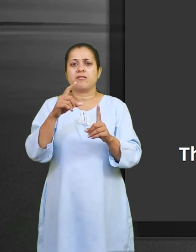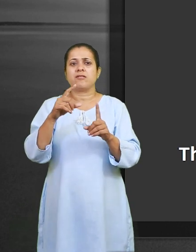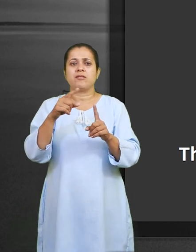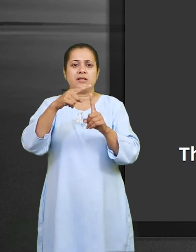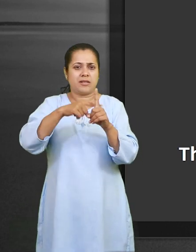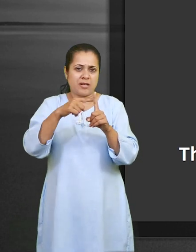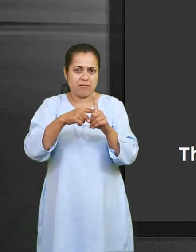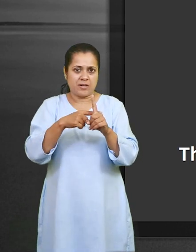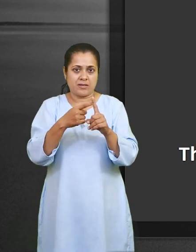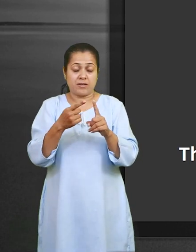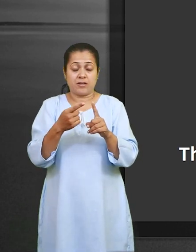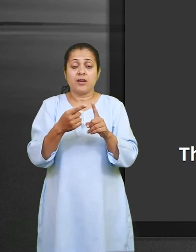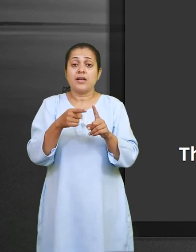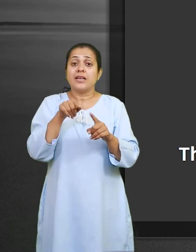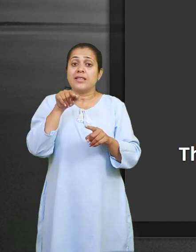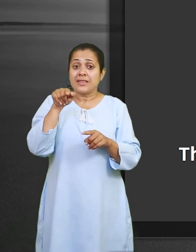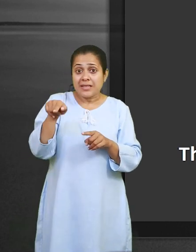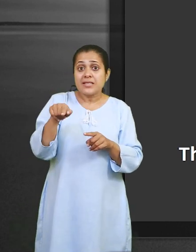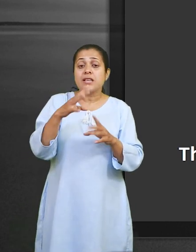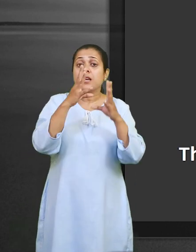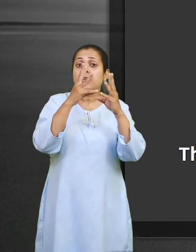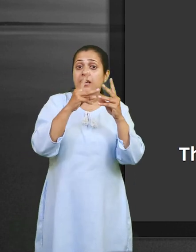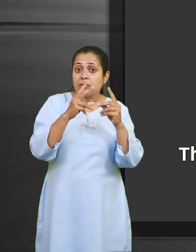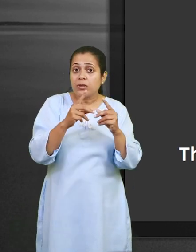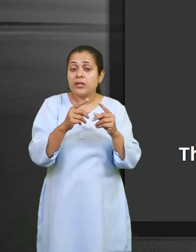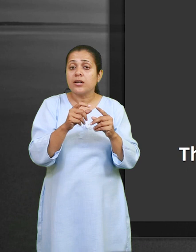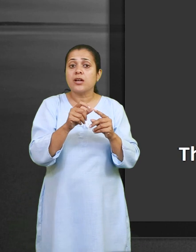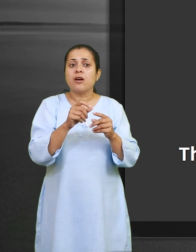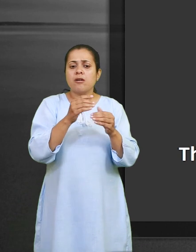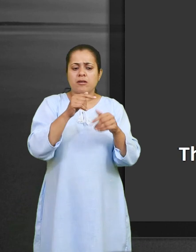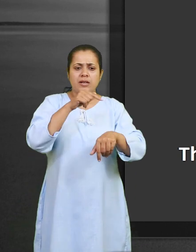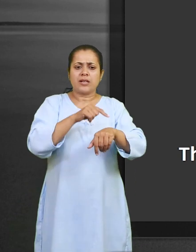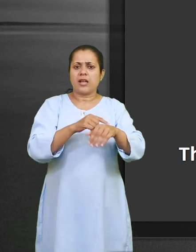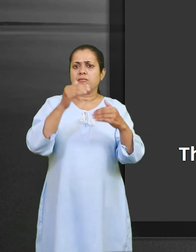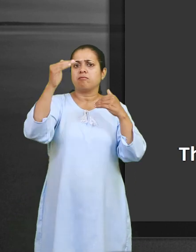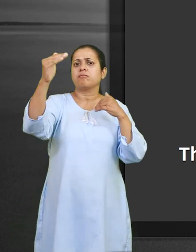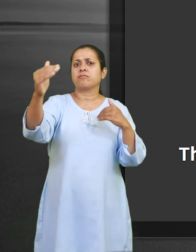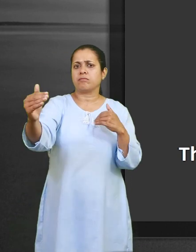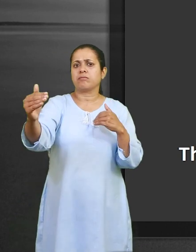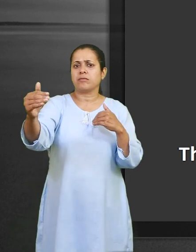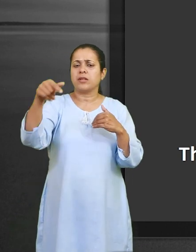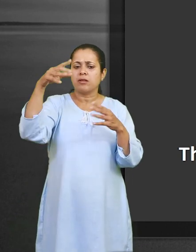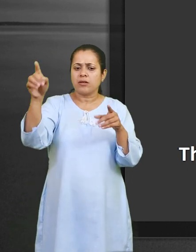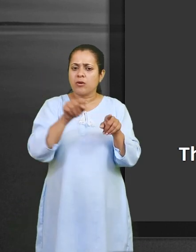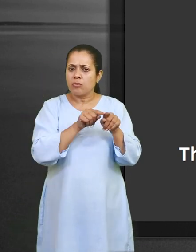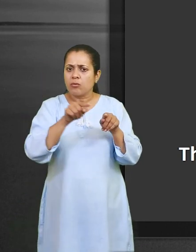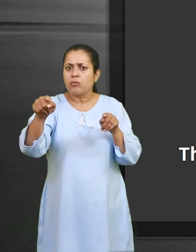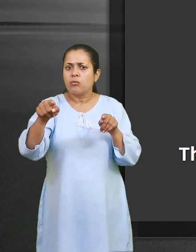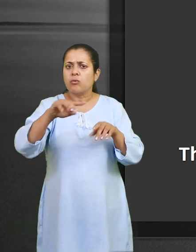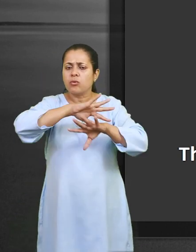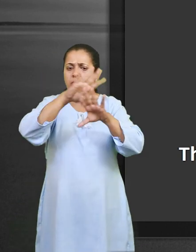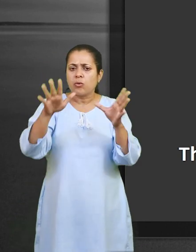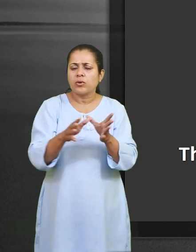average temperature, that is calculated over a long period of time. So the average weather